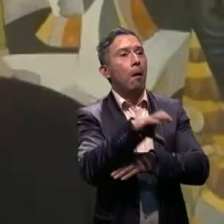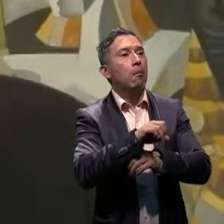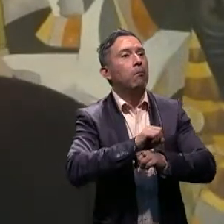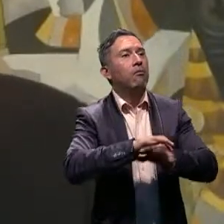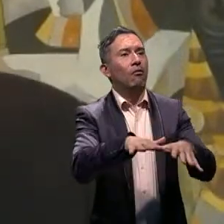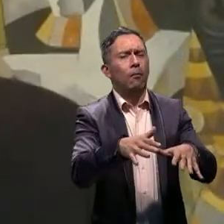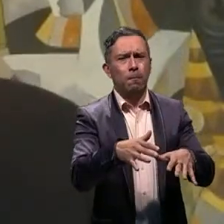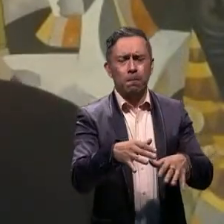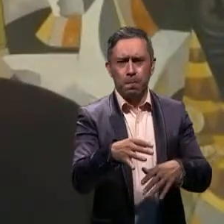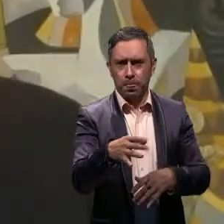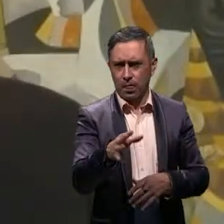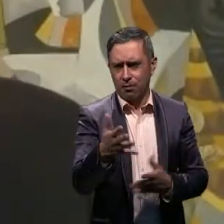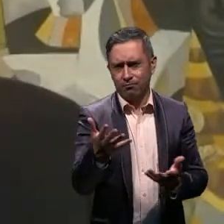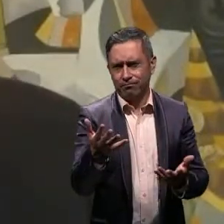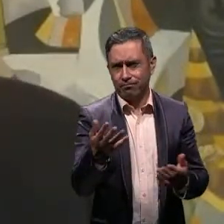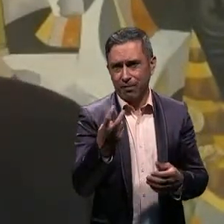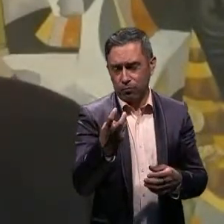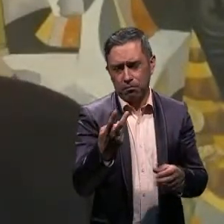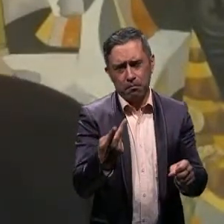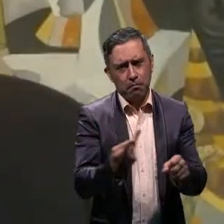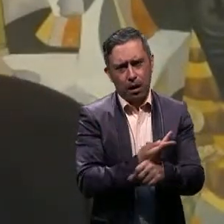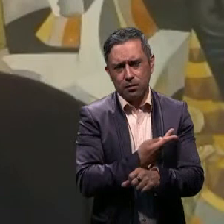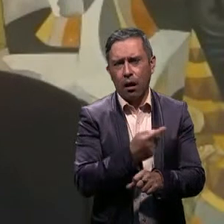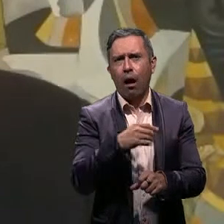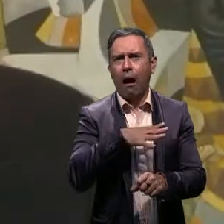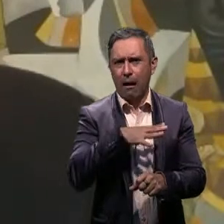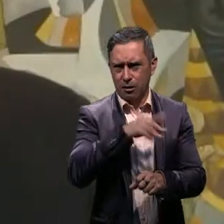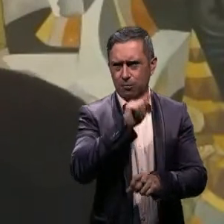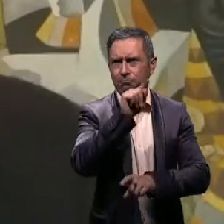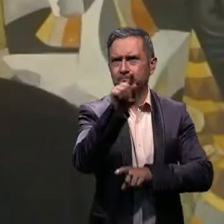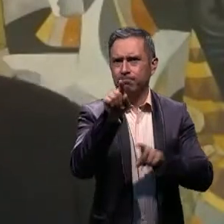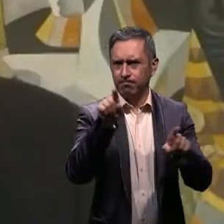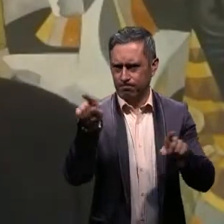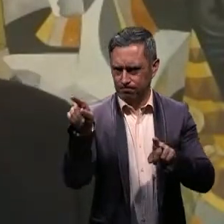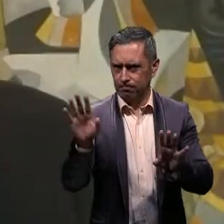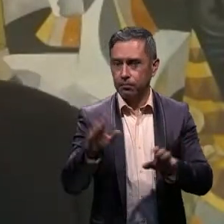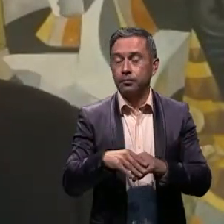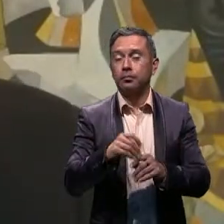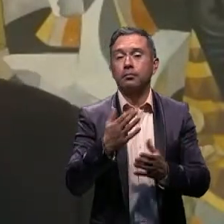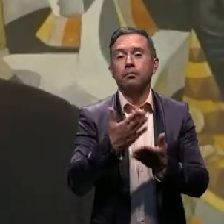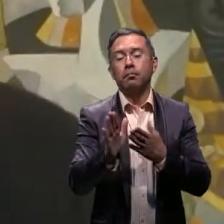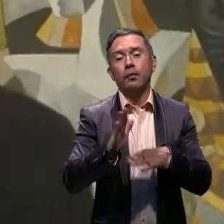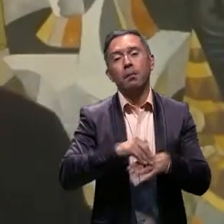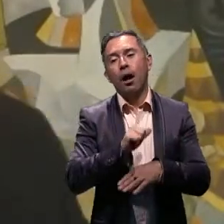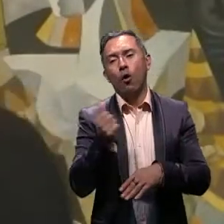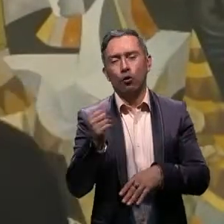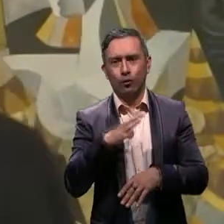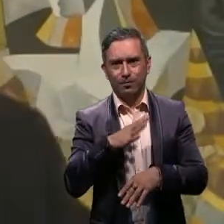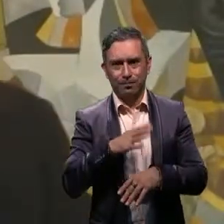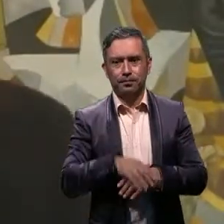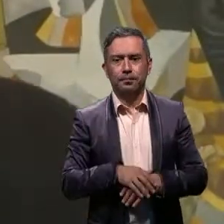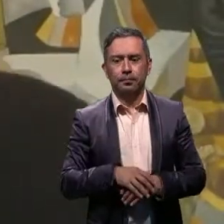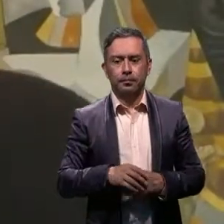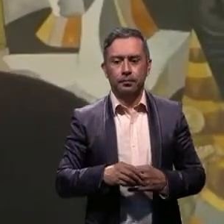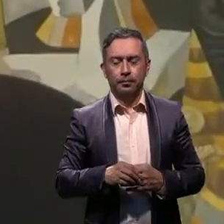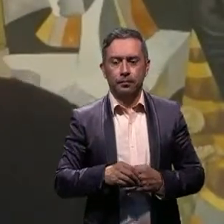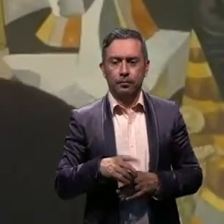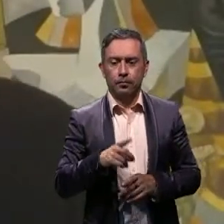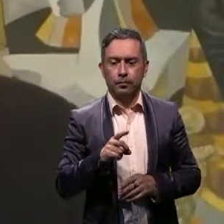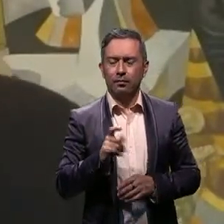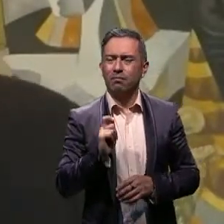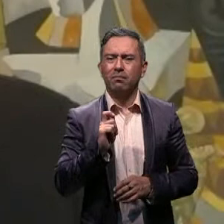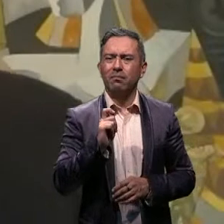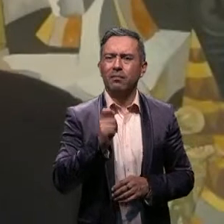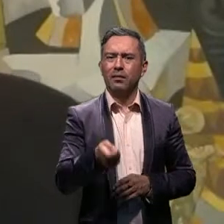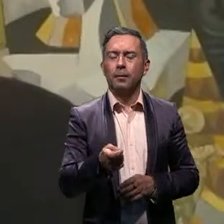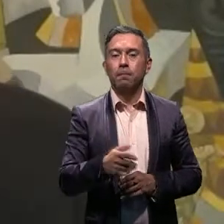So this is happening. But there is also another phenomenon, Dr.